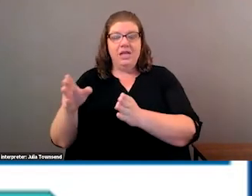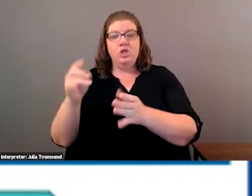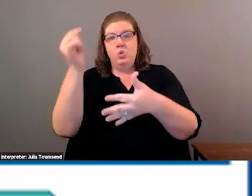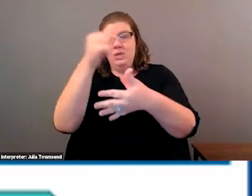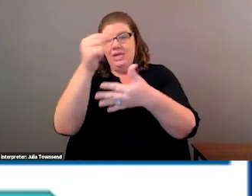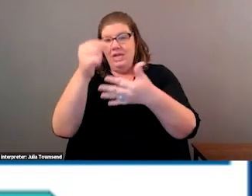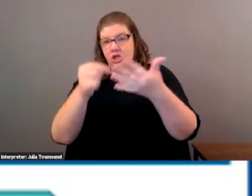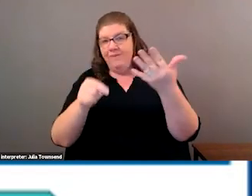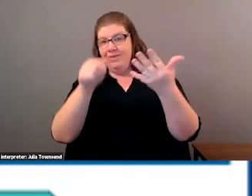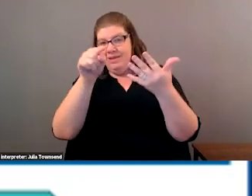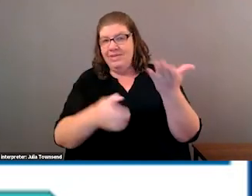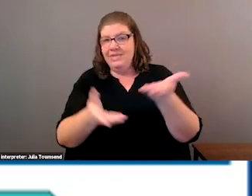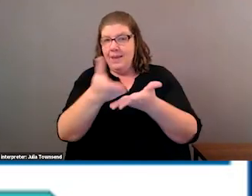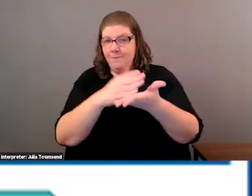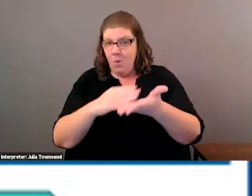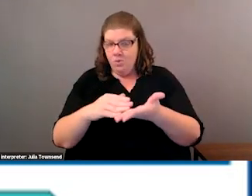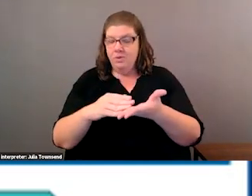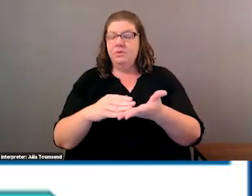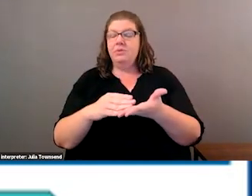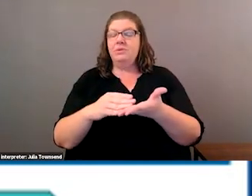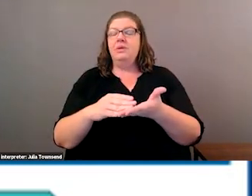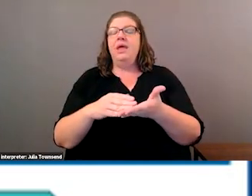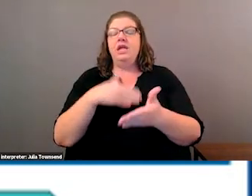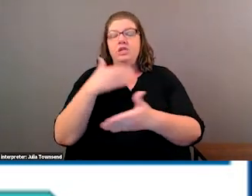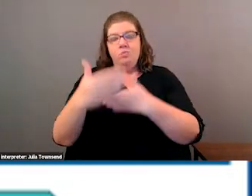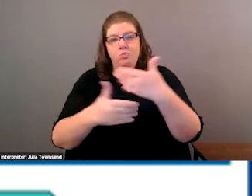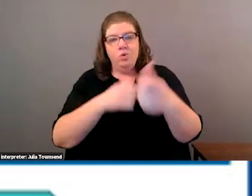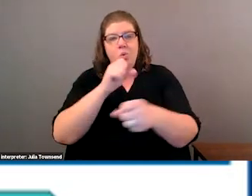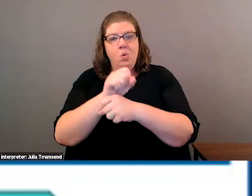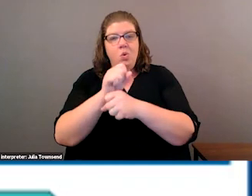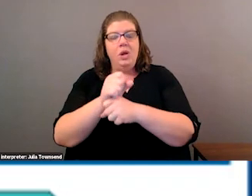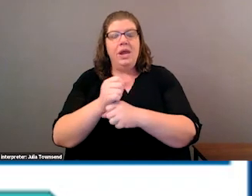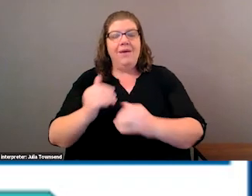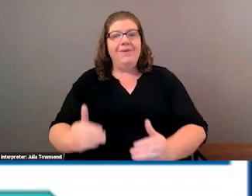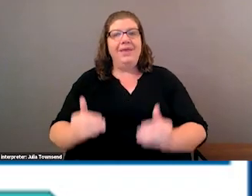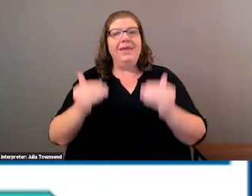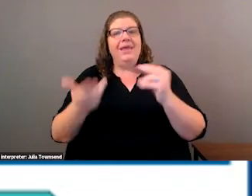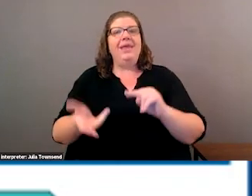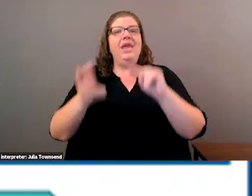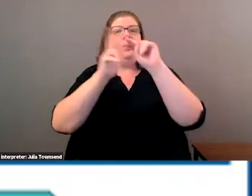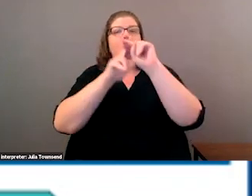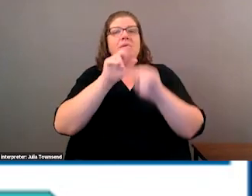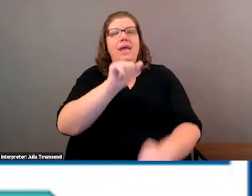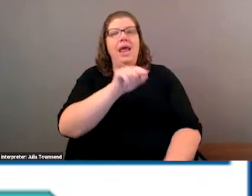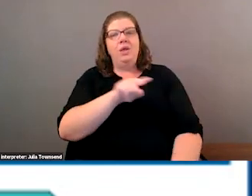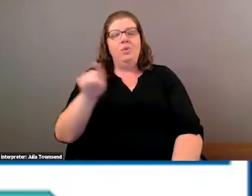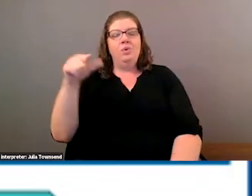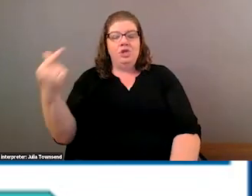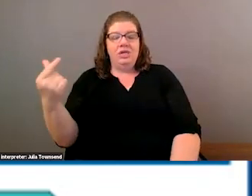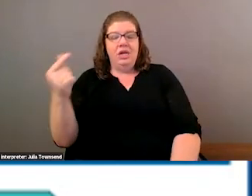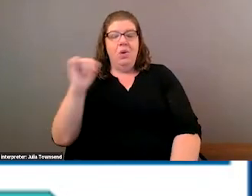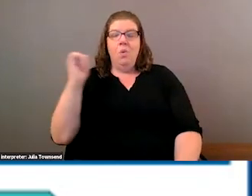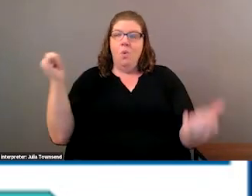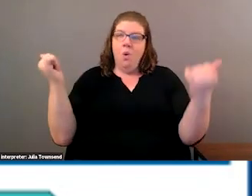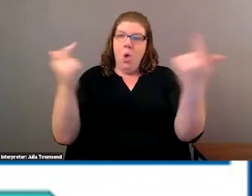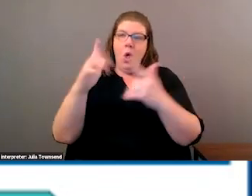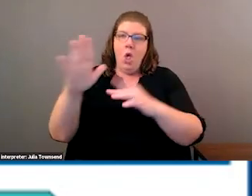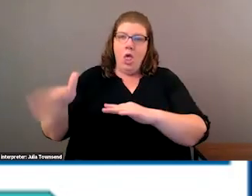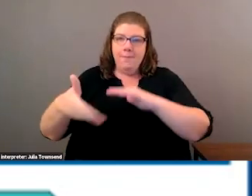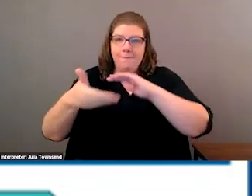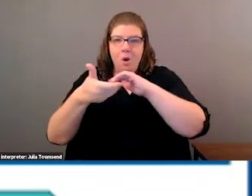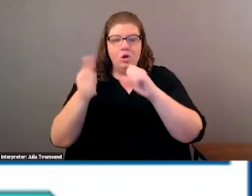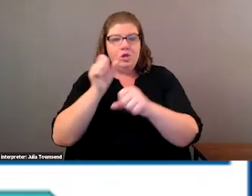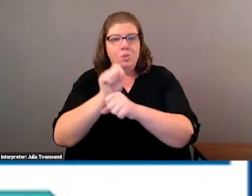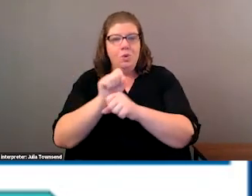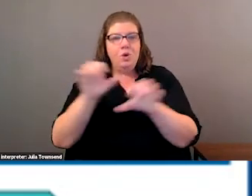components as we look to do the work of increasing our A through G rates. So we're all partners in this work. We'll do this together. And with